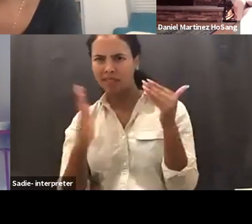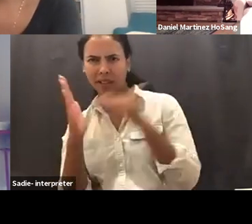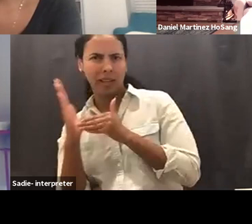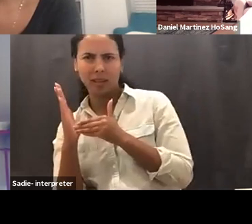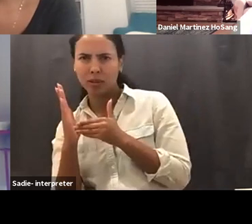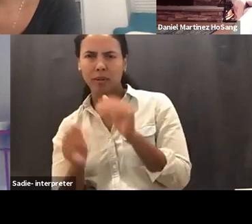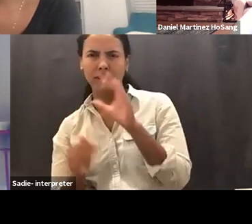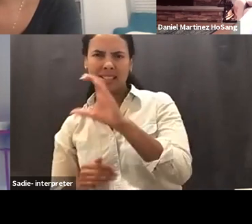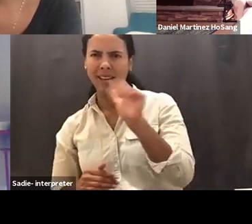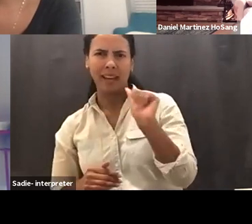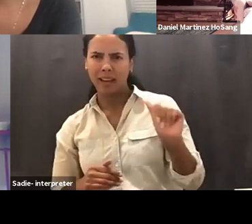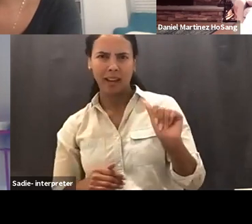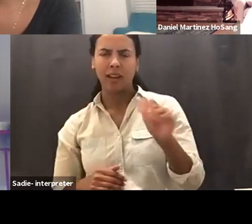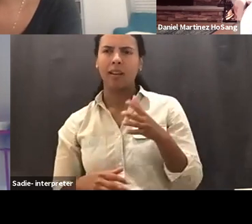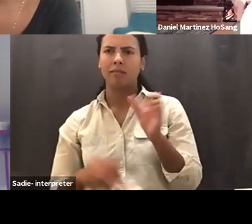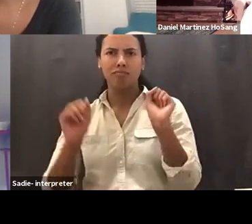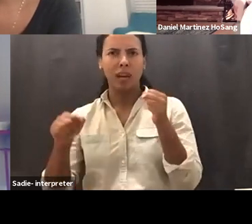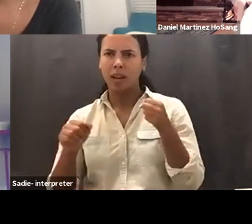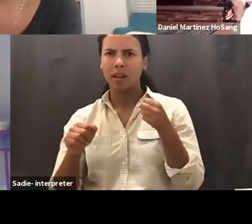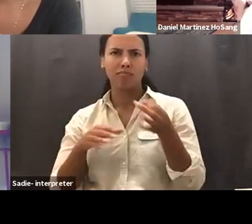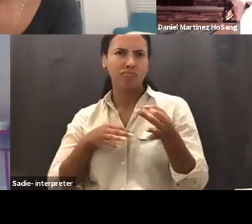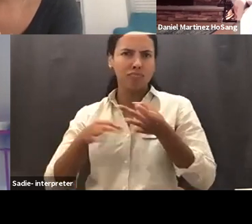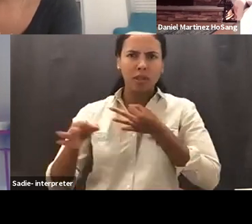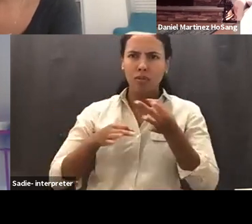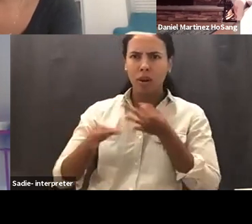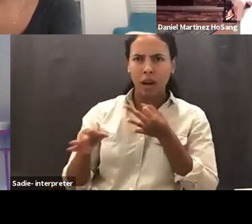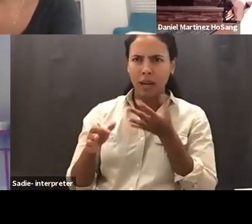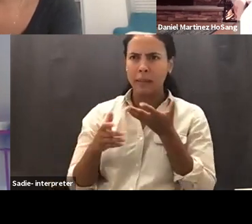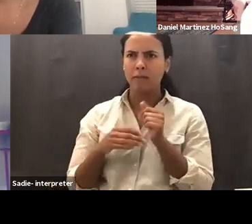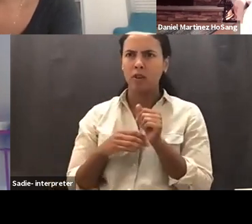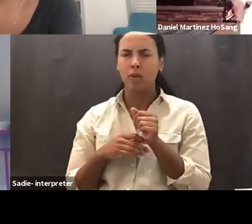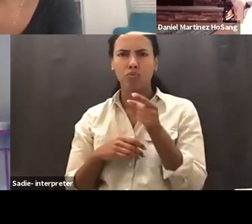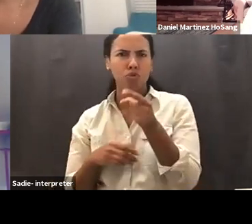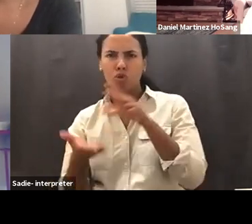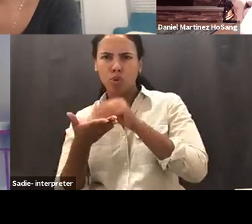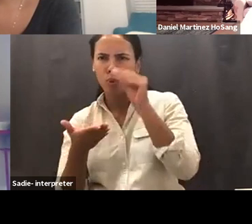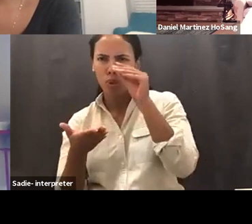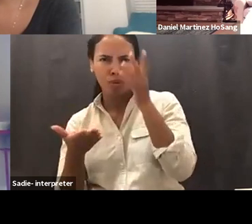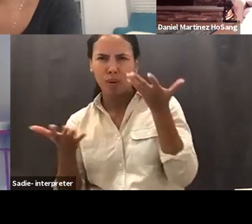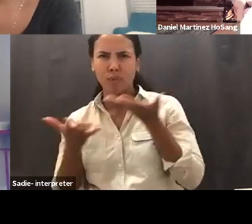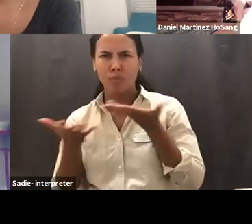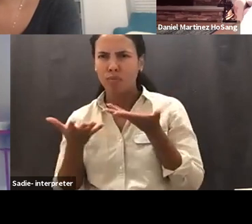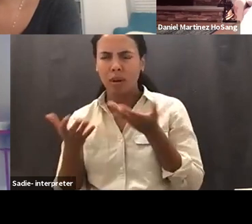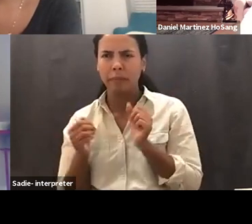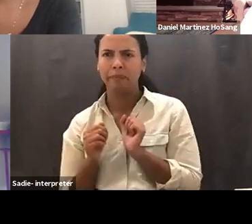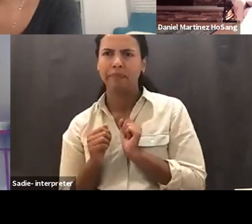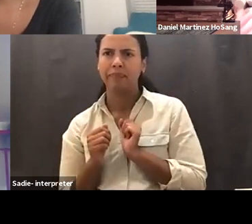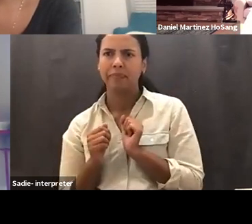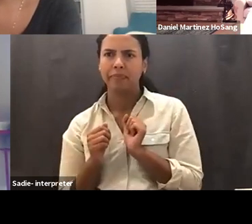of the organizing that students did in response, and really what you found and what you learned about this question we're engaging with here